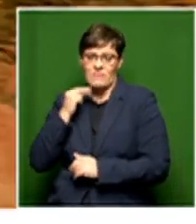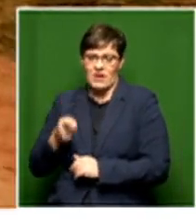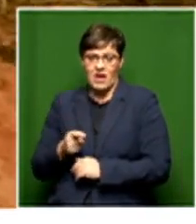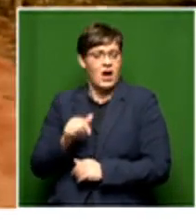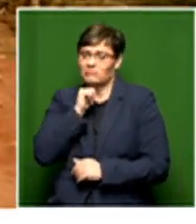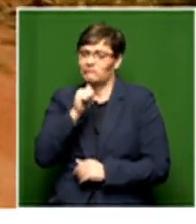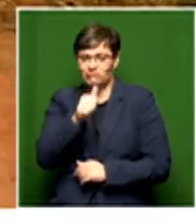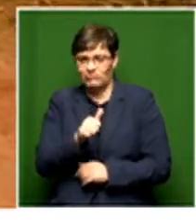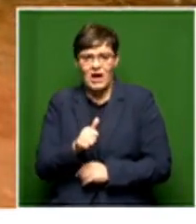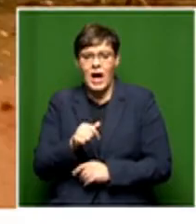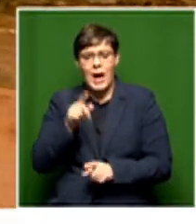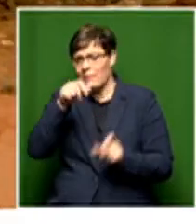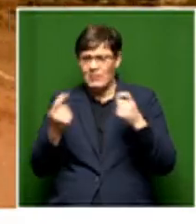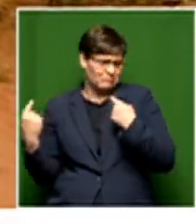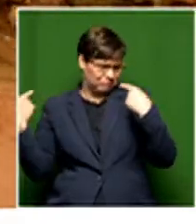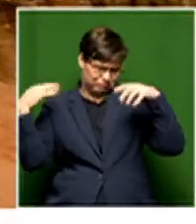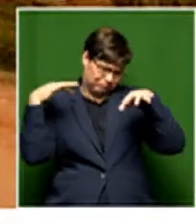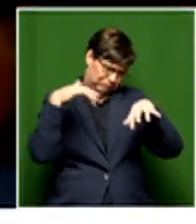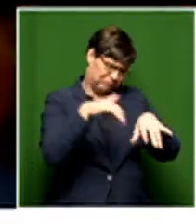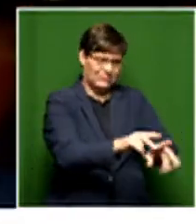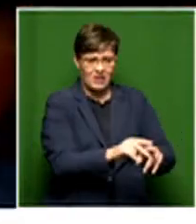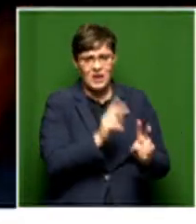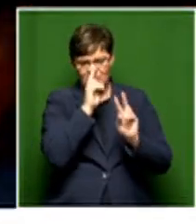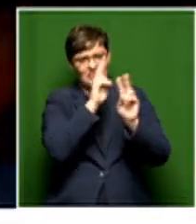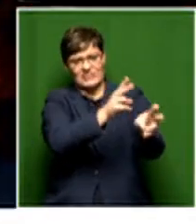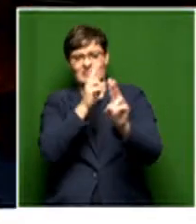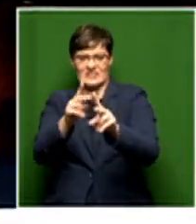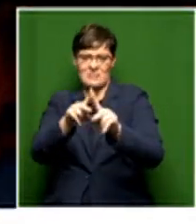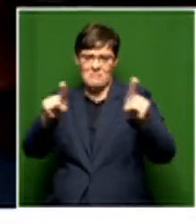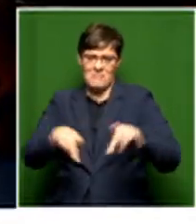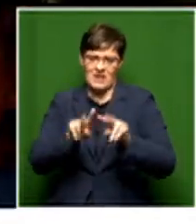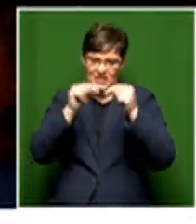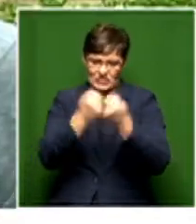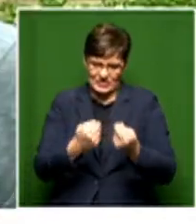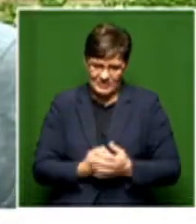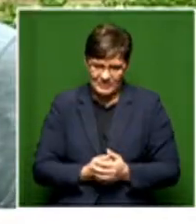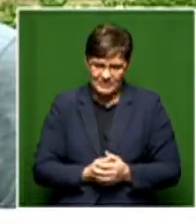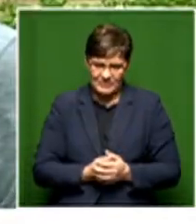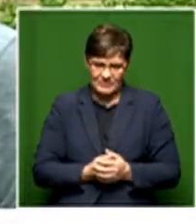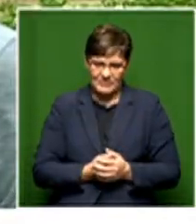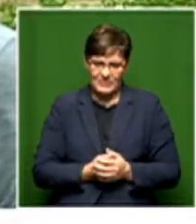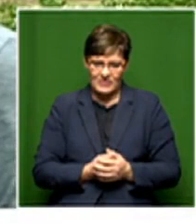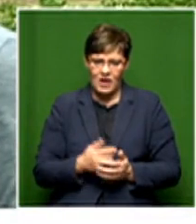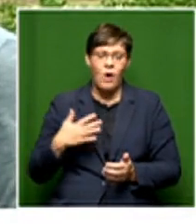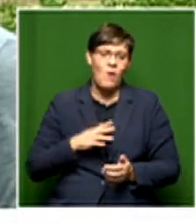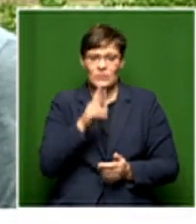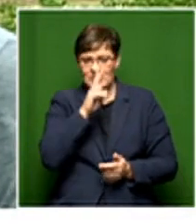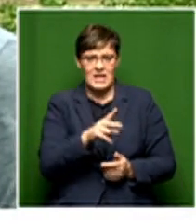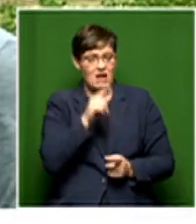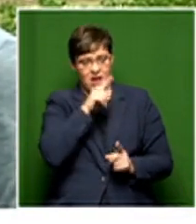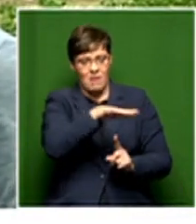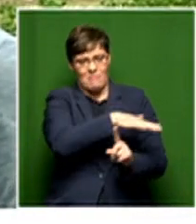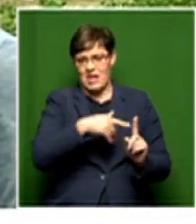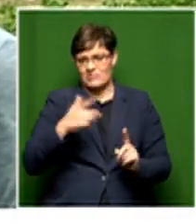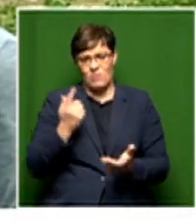as visitors came from all corners of the country to visit the national parks. Well, I've always wanted to see